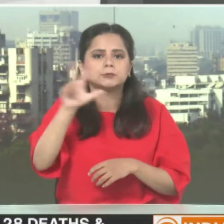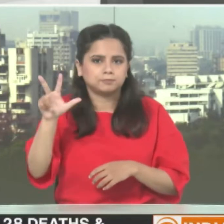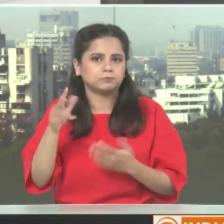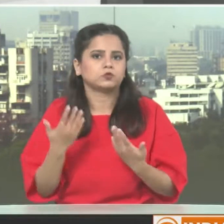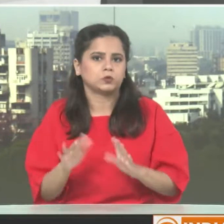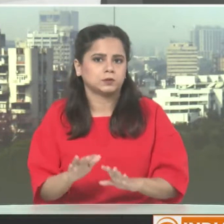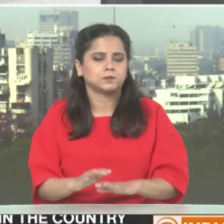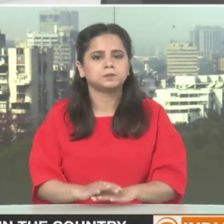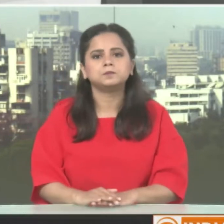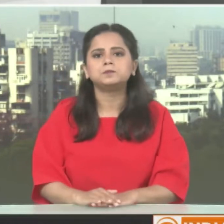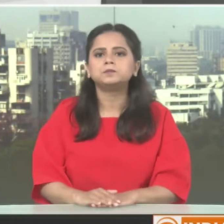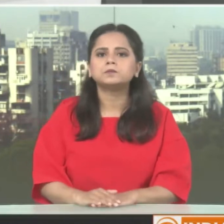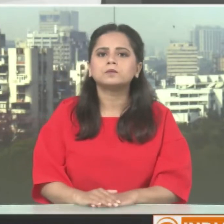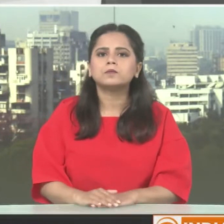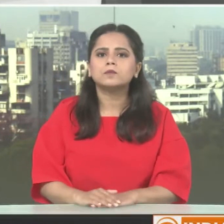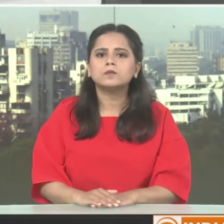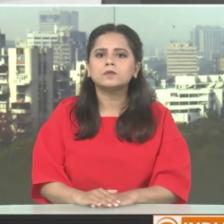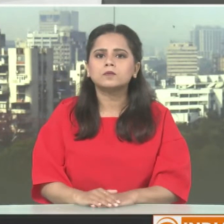2,27,688.